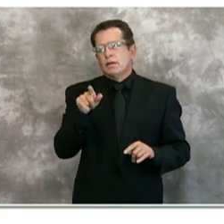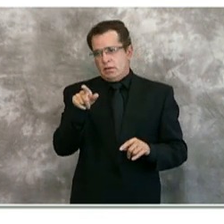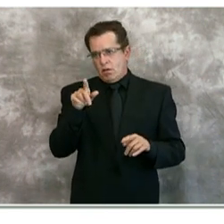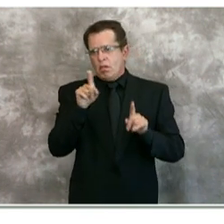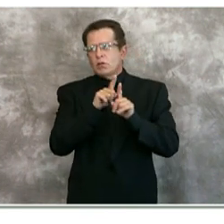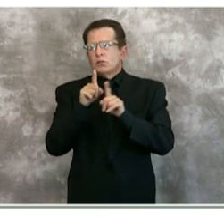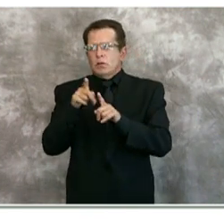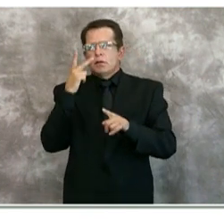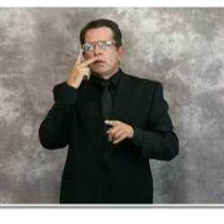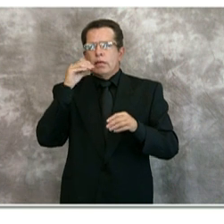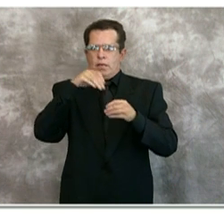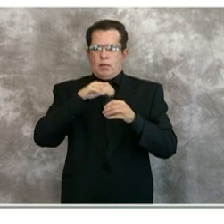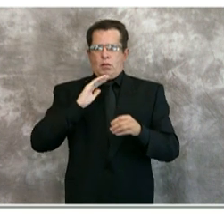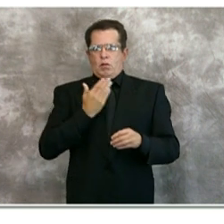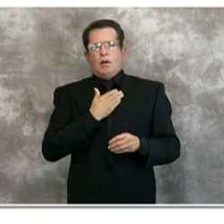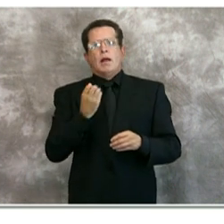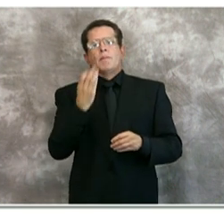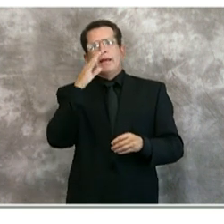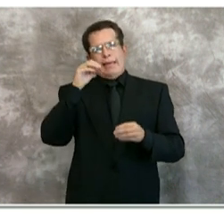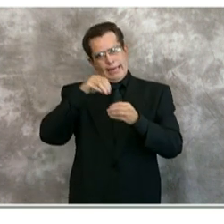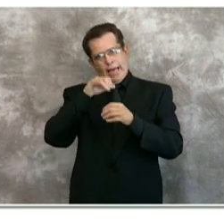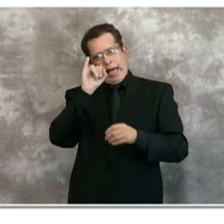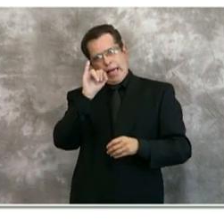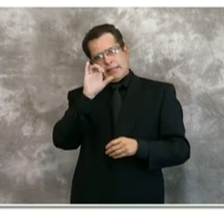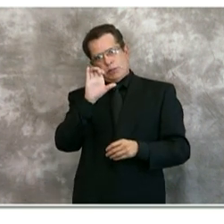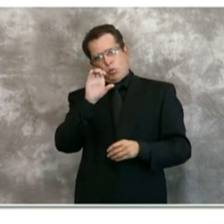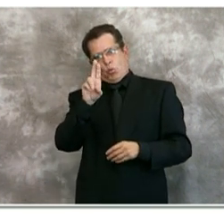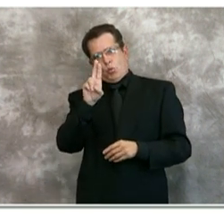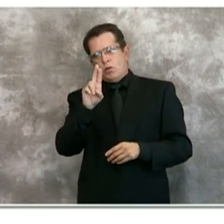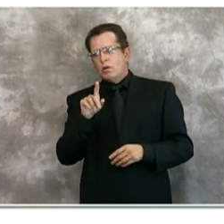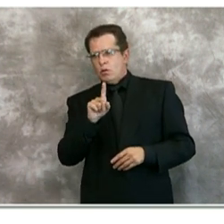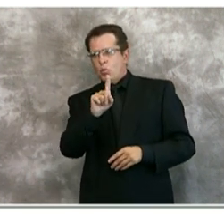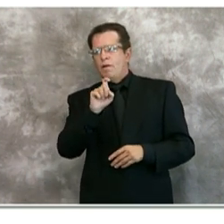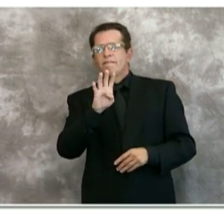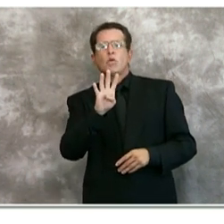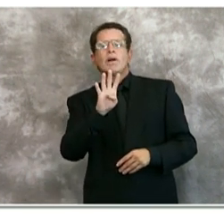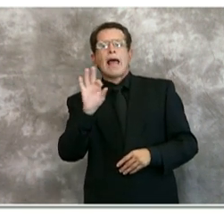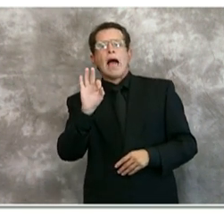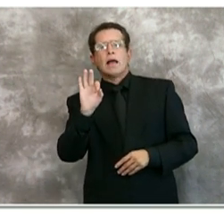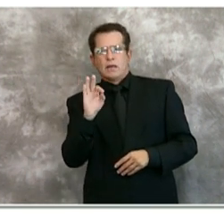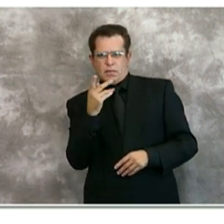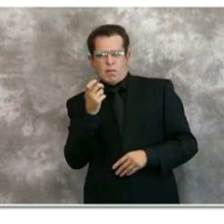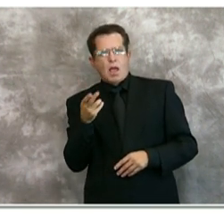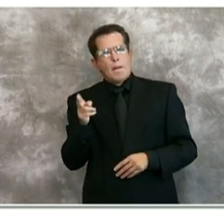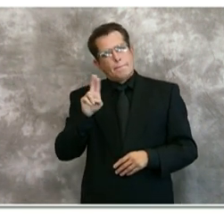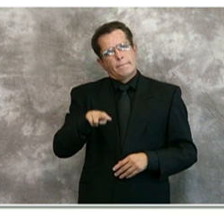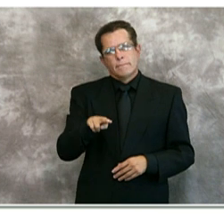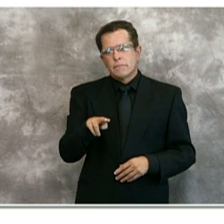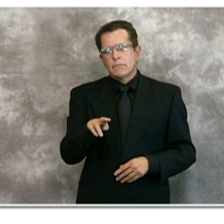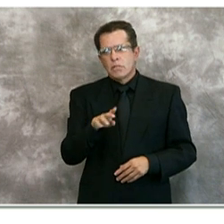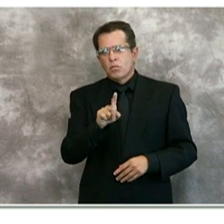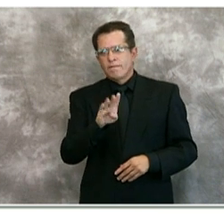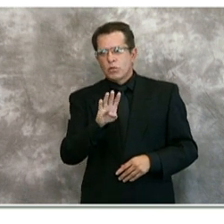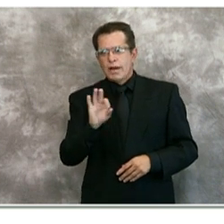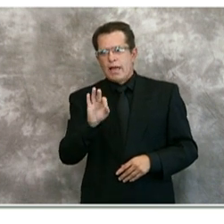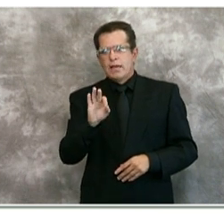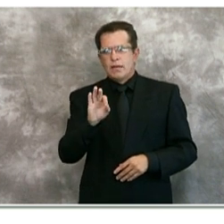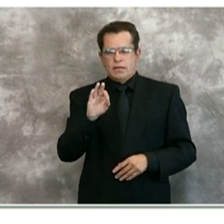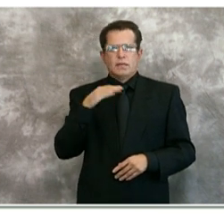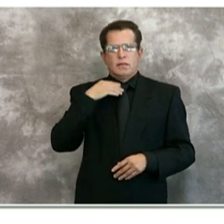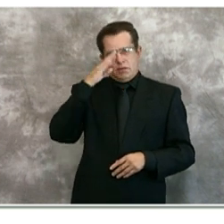our ICU-related COVID at 149 there, up a little bit. You see the days there, there's been some challenges with the